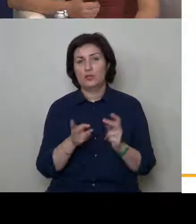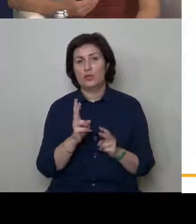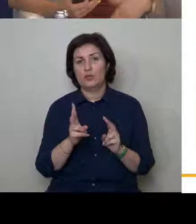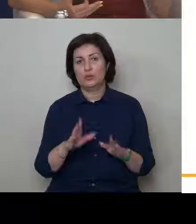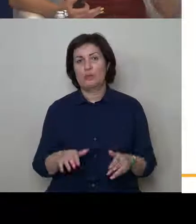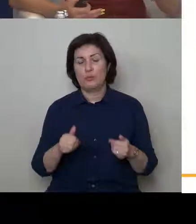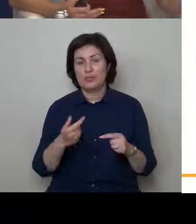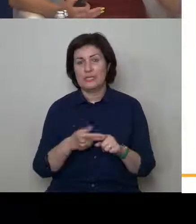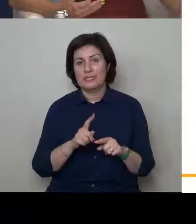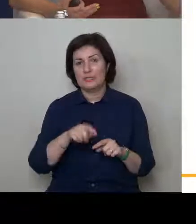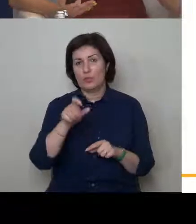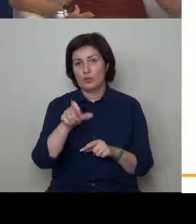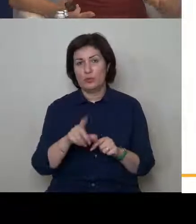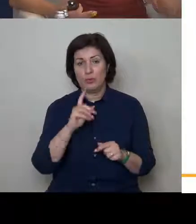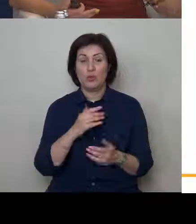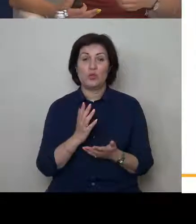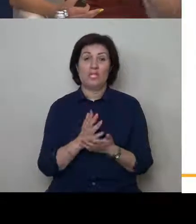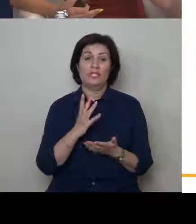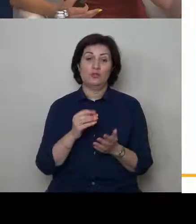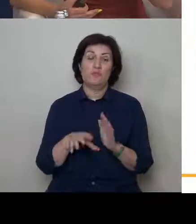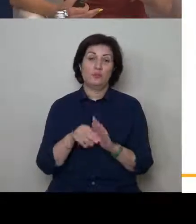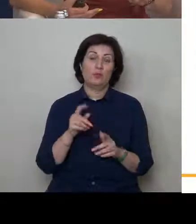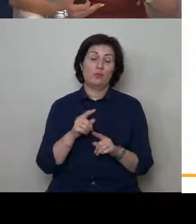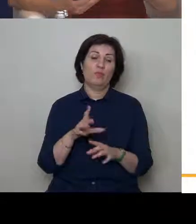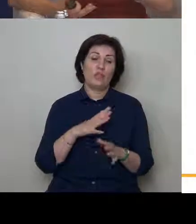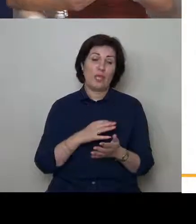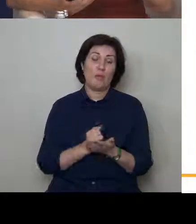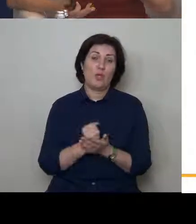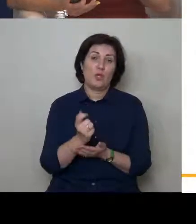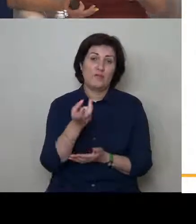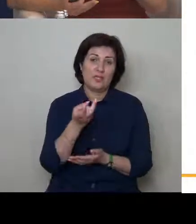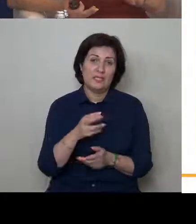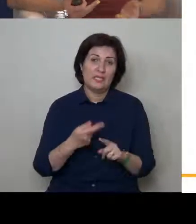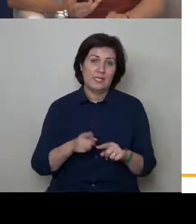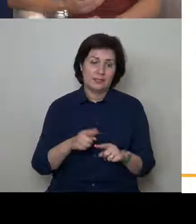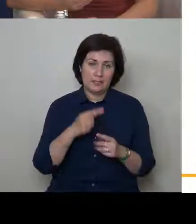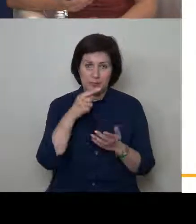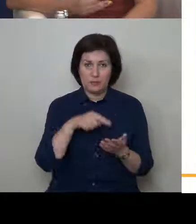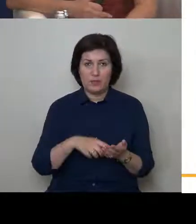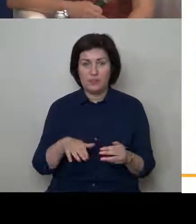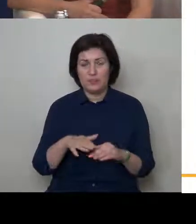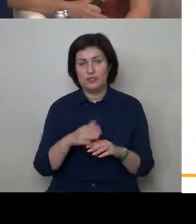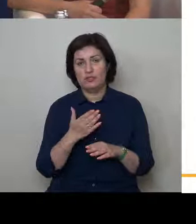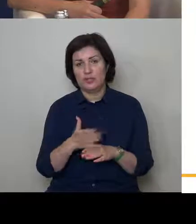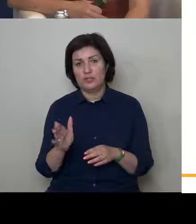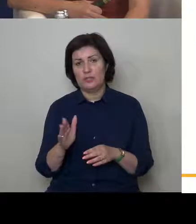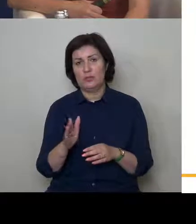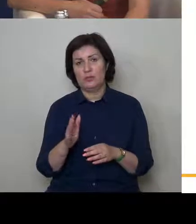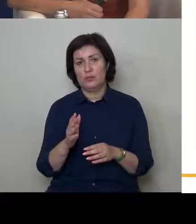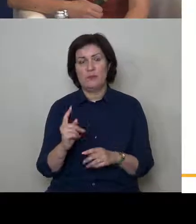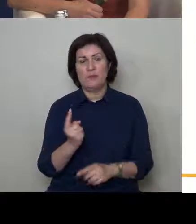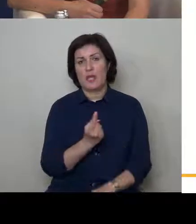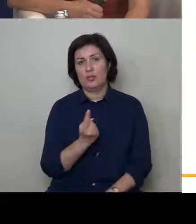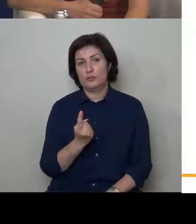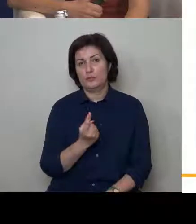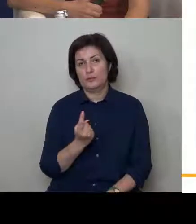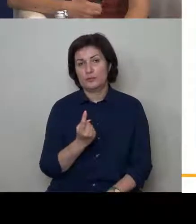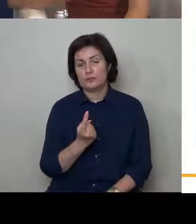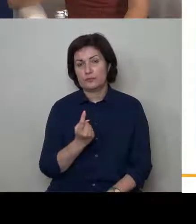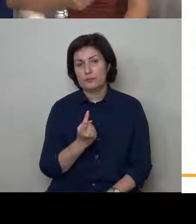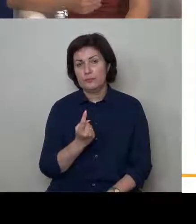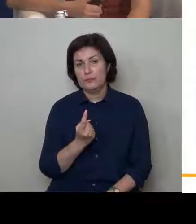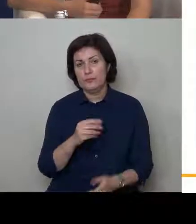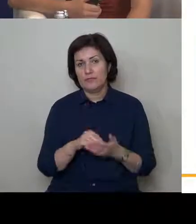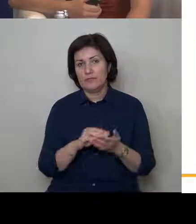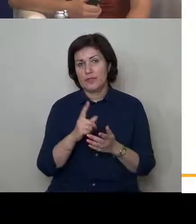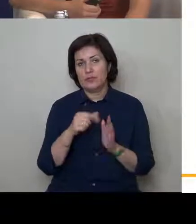That's why if someone proposes to this person who is yet a voter to run as a candidate, then it